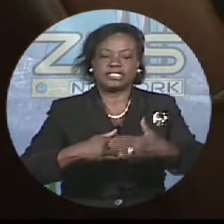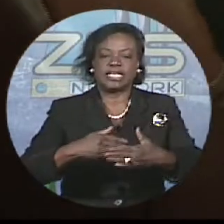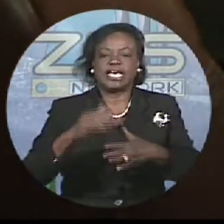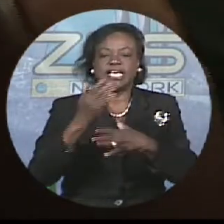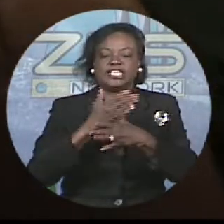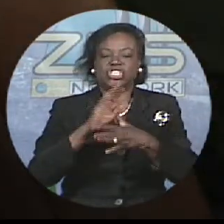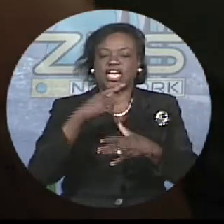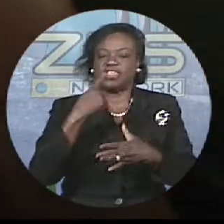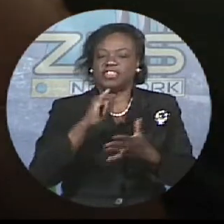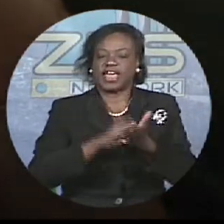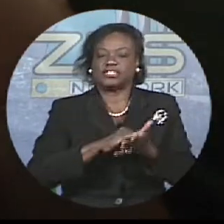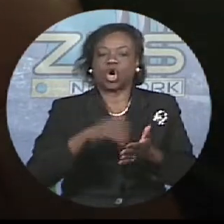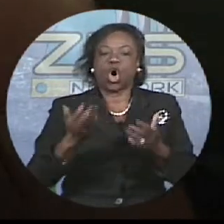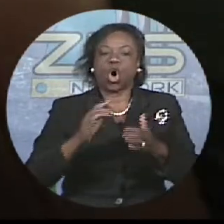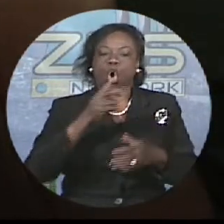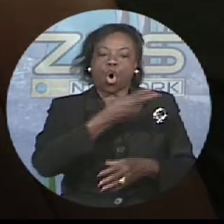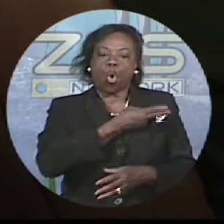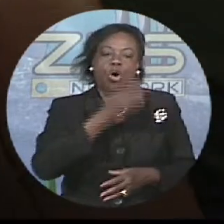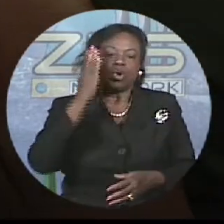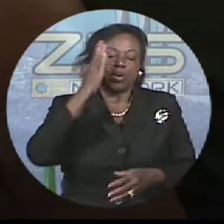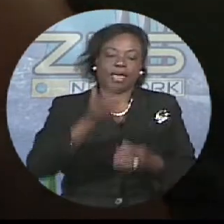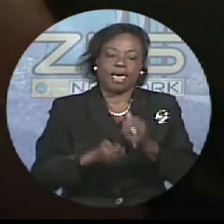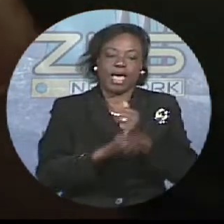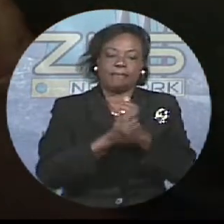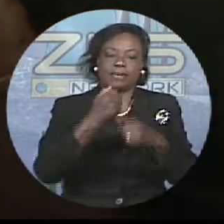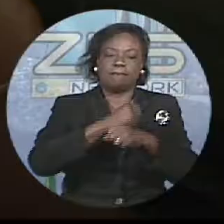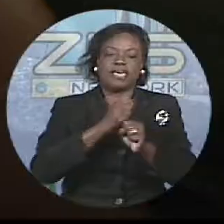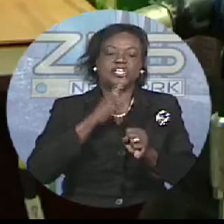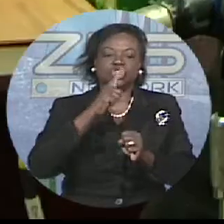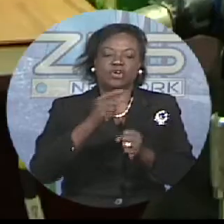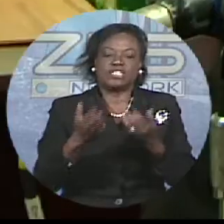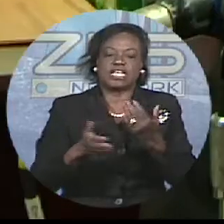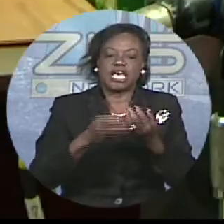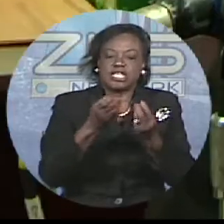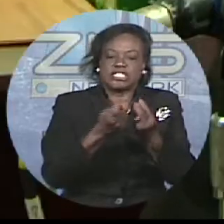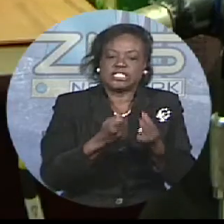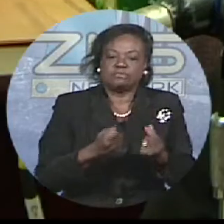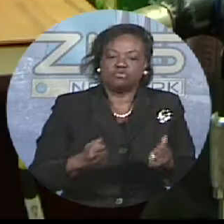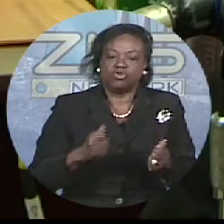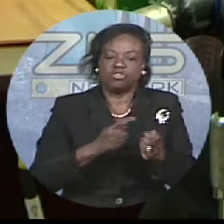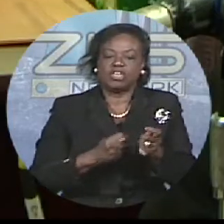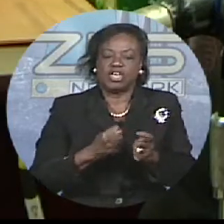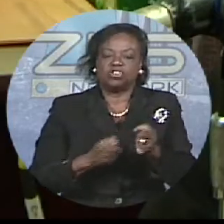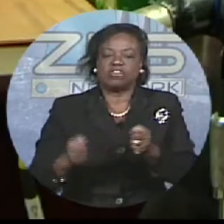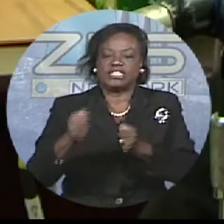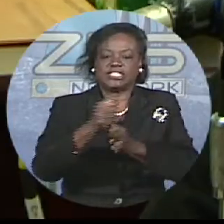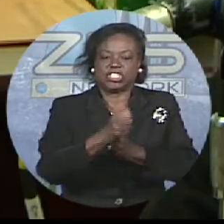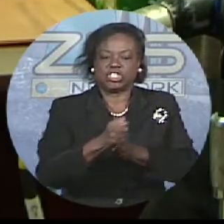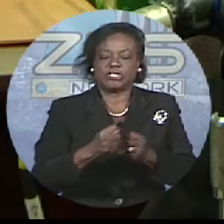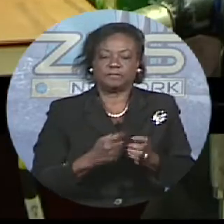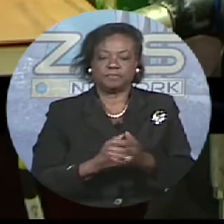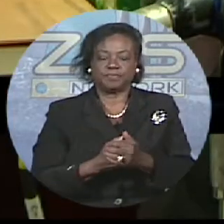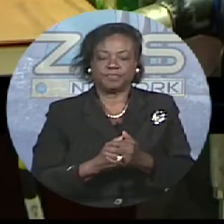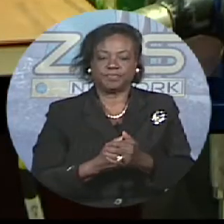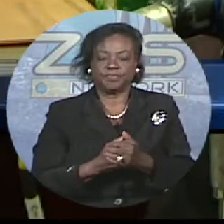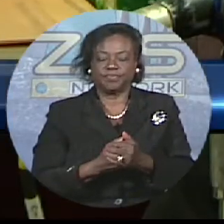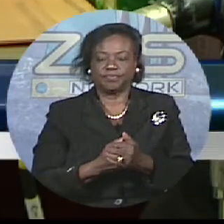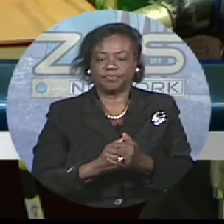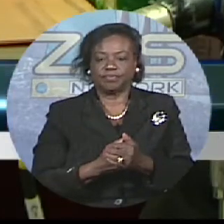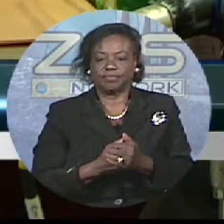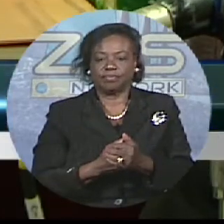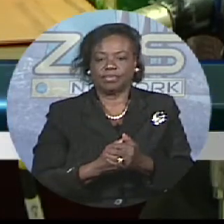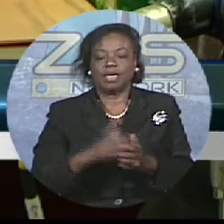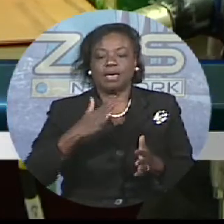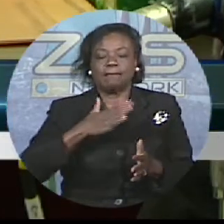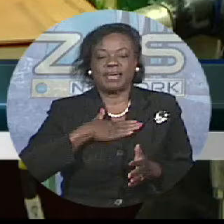Hall will assist in ensuring there is a smooth transition. Well, I have been appointed acting parliamentary commissioner.